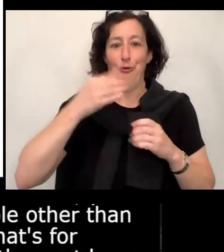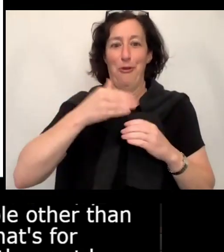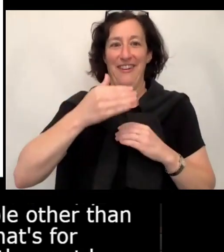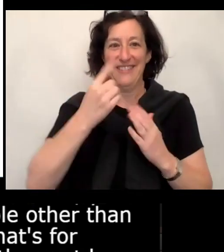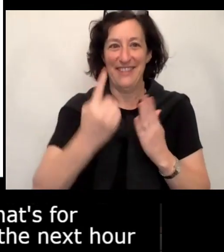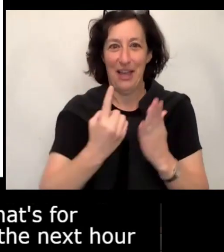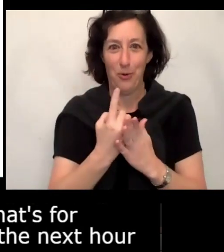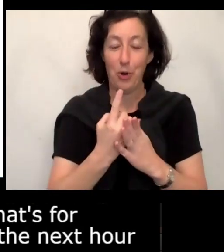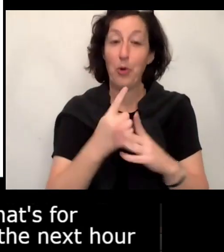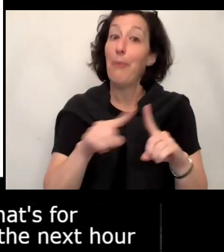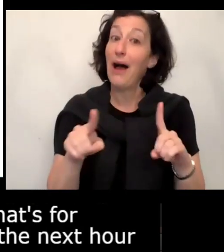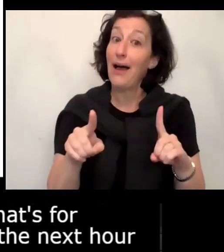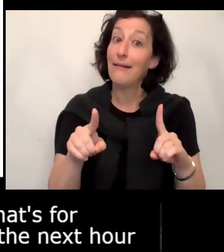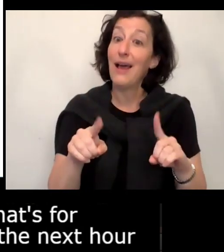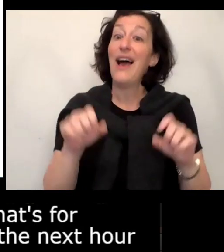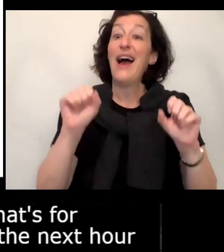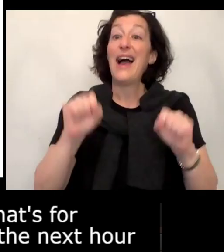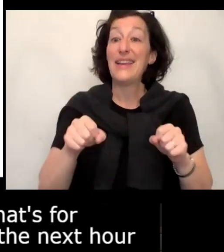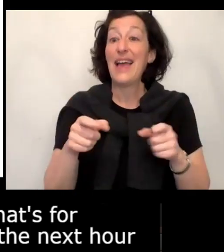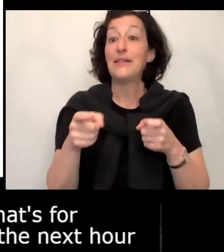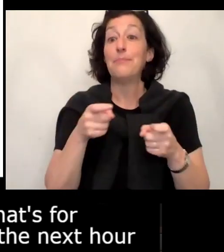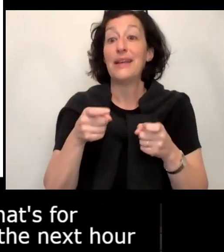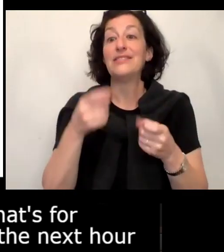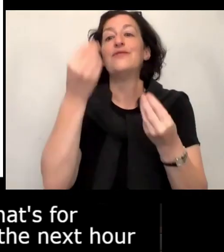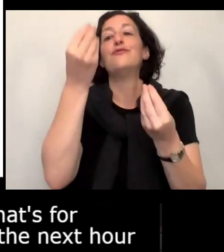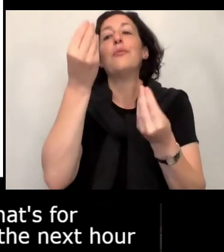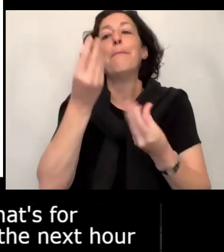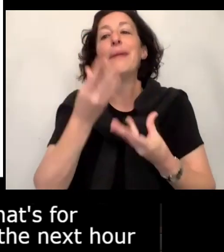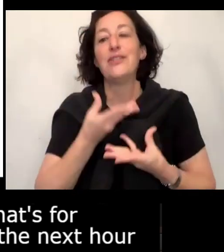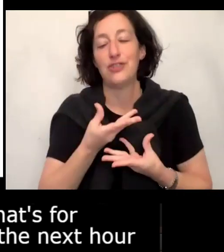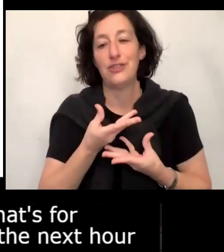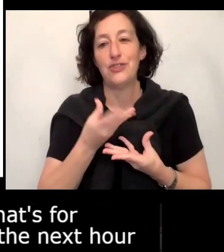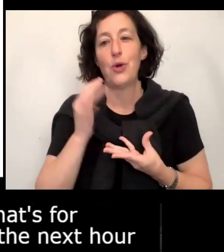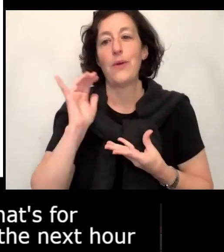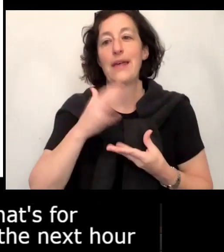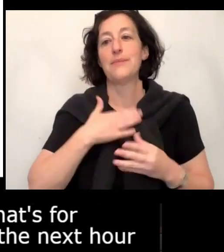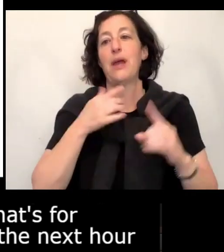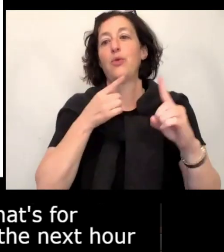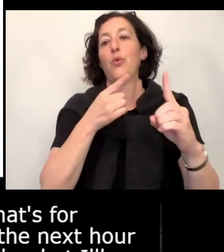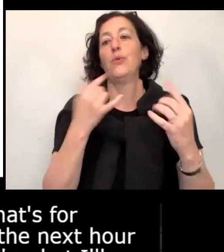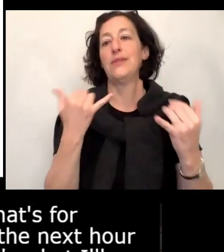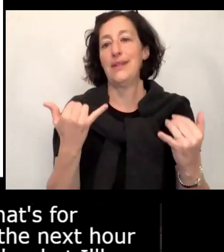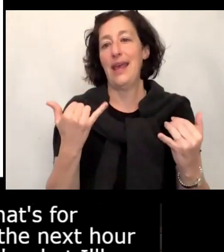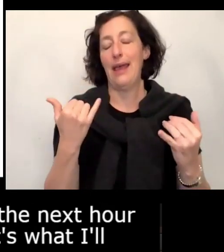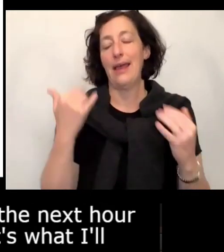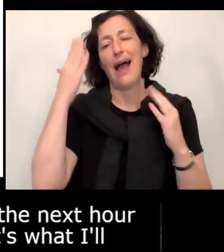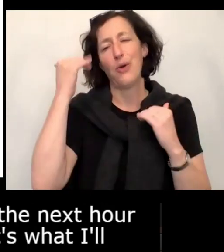but I can deal with information, and so that's what I'll hope to provide.